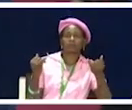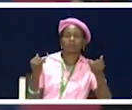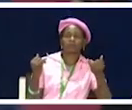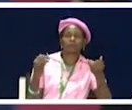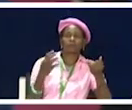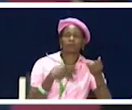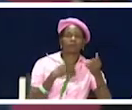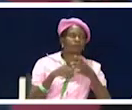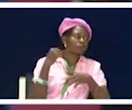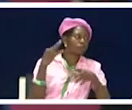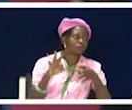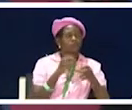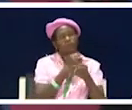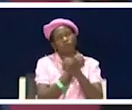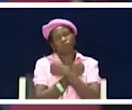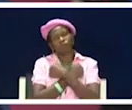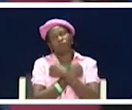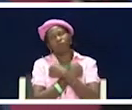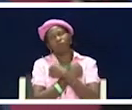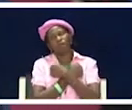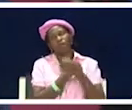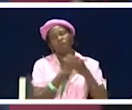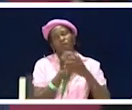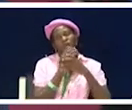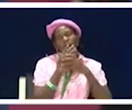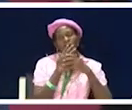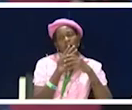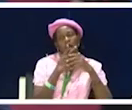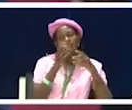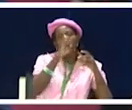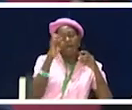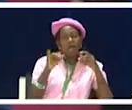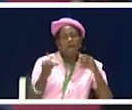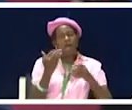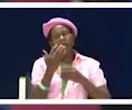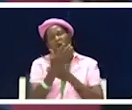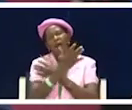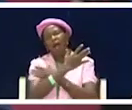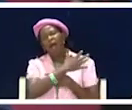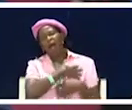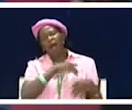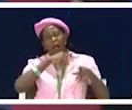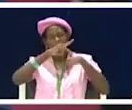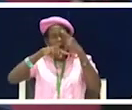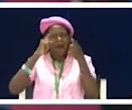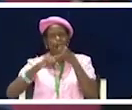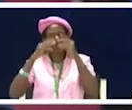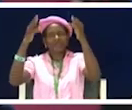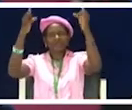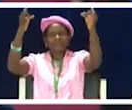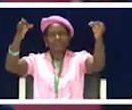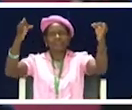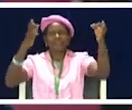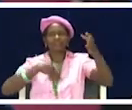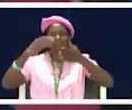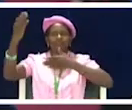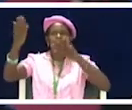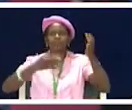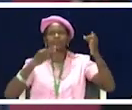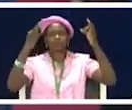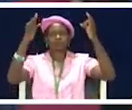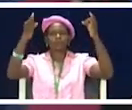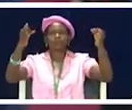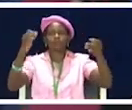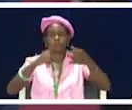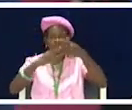And out of compassion, the everlasting arms went to the future and brought the future to